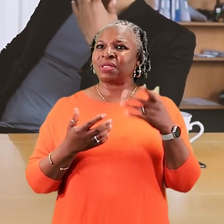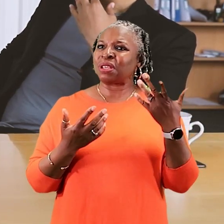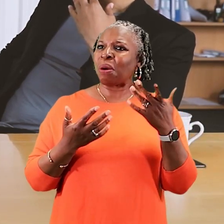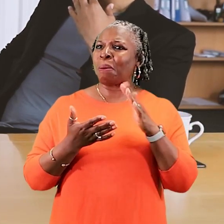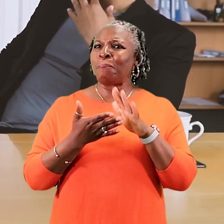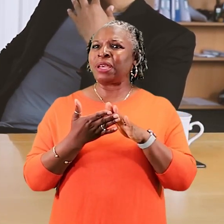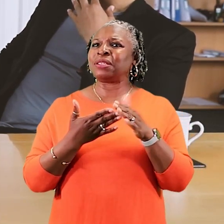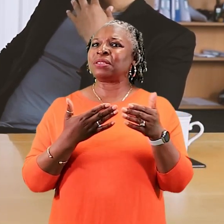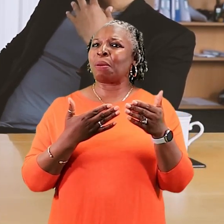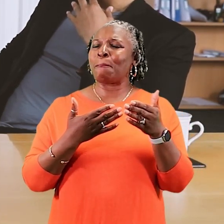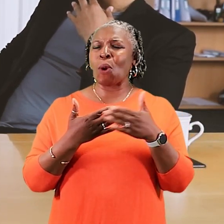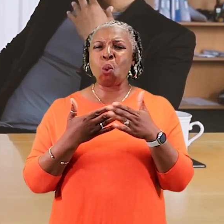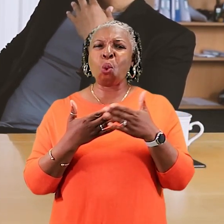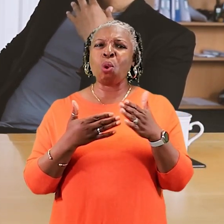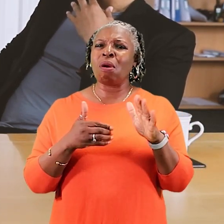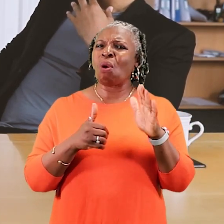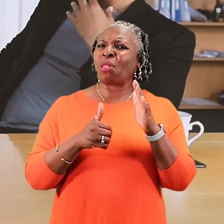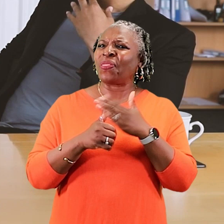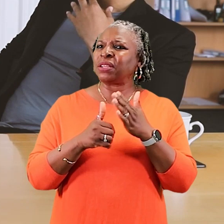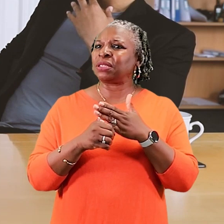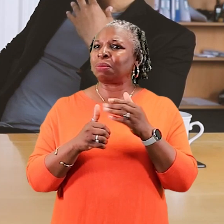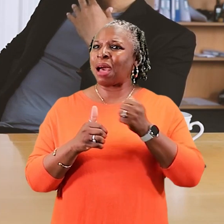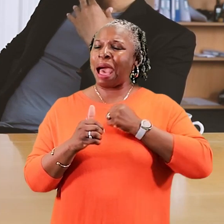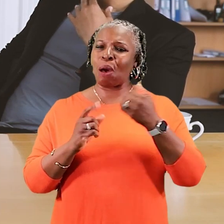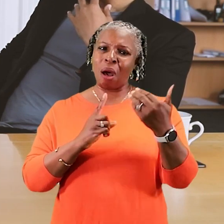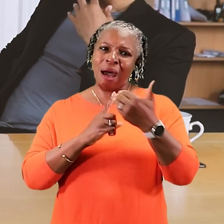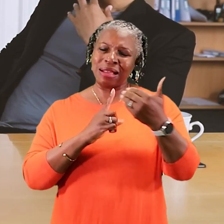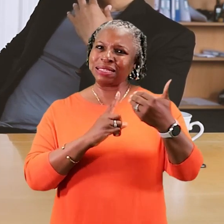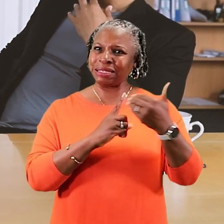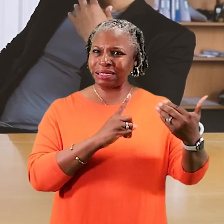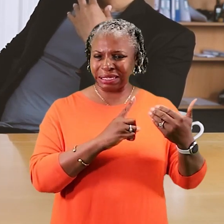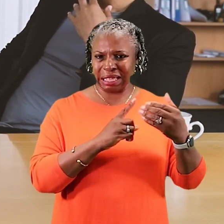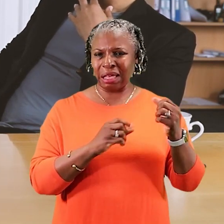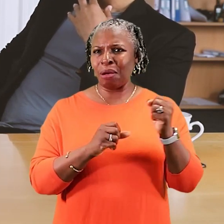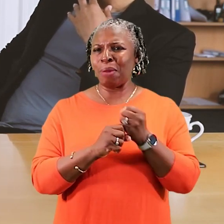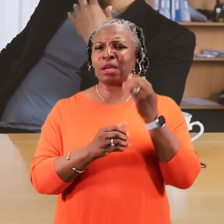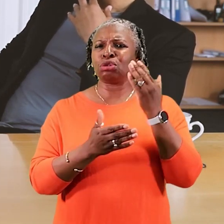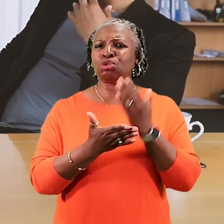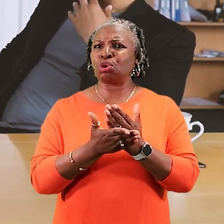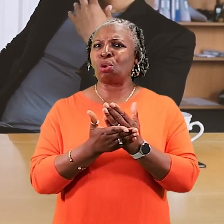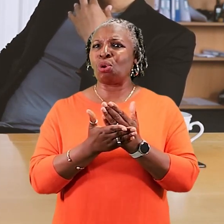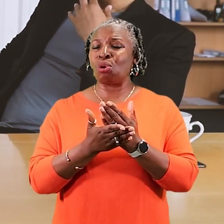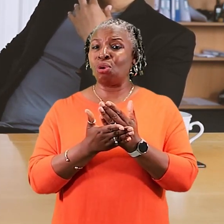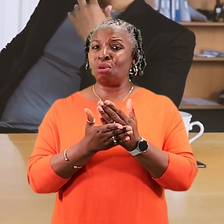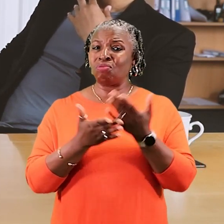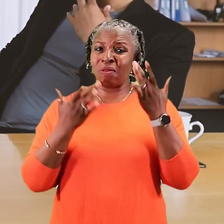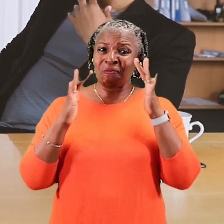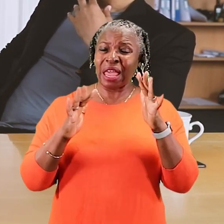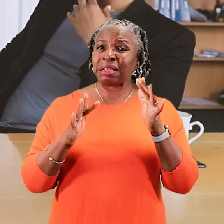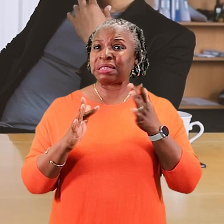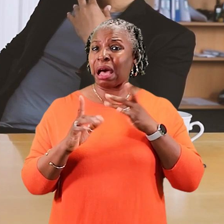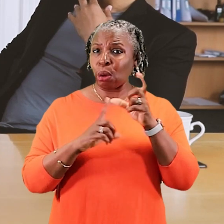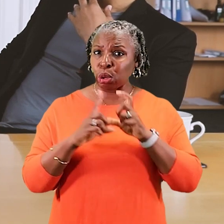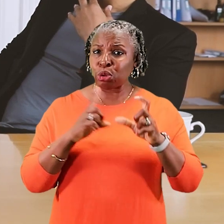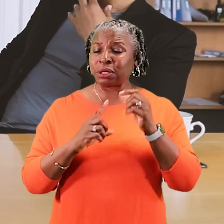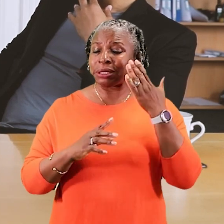visitor experience and being much more authentic about who we are, how do we make sure what we see is